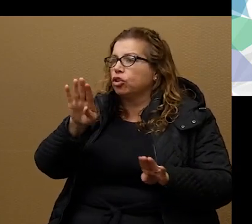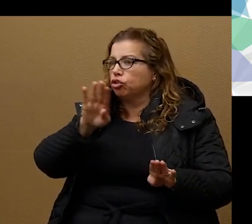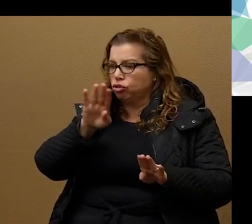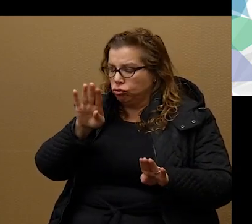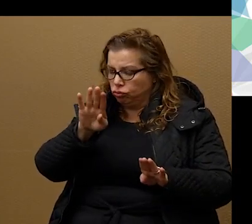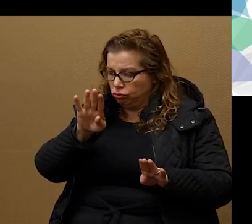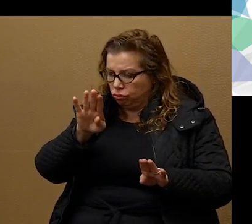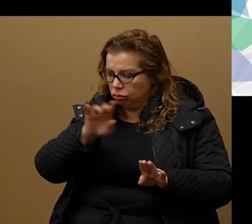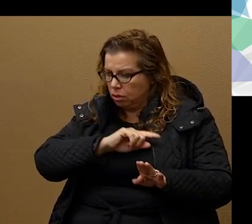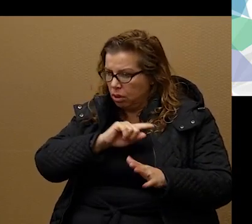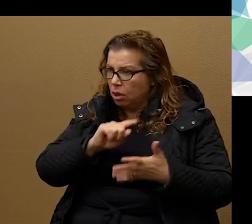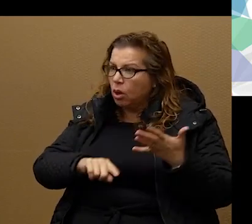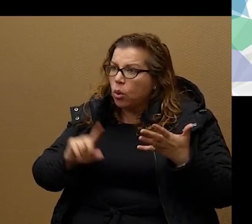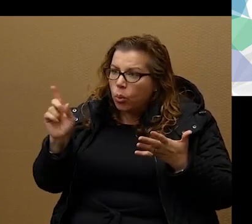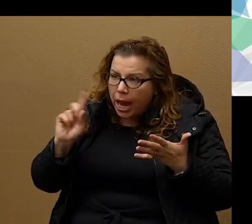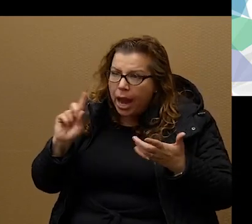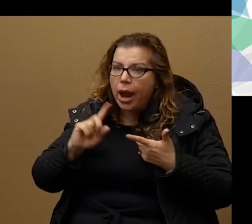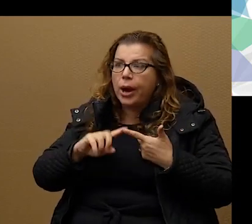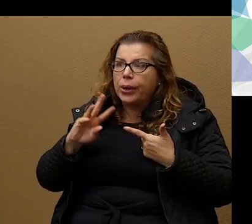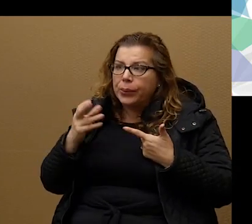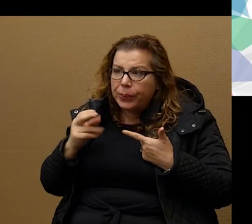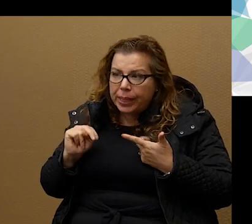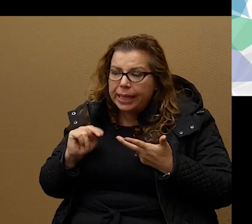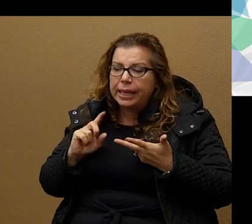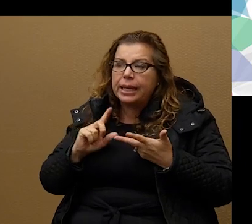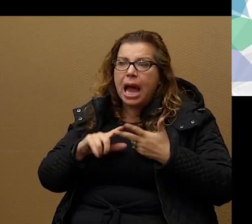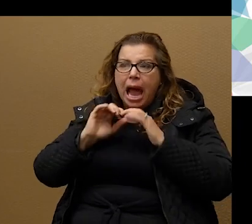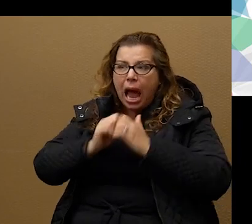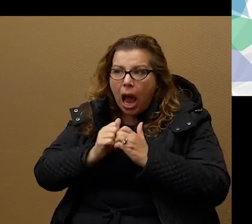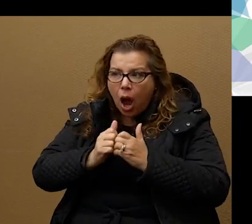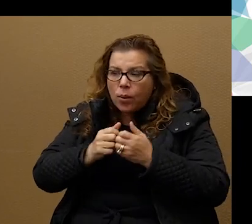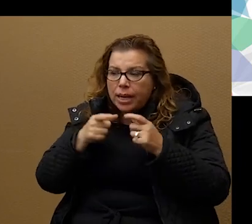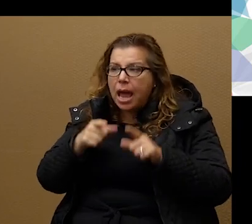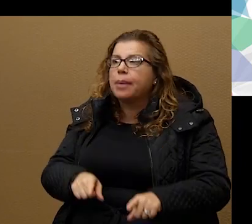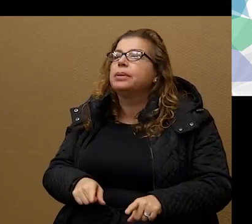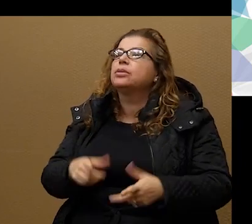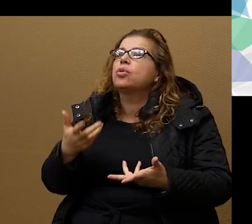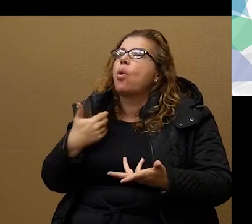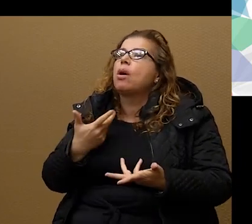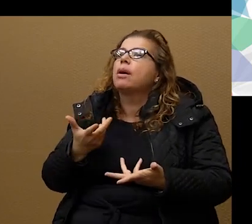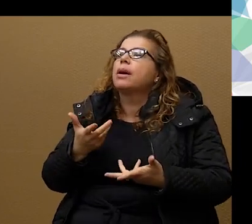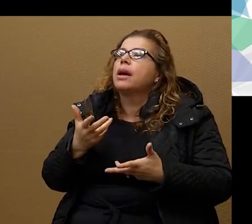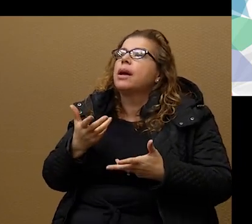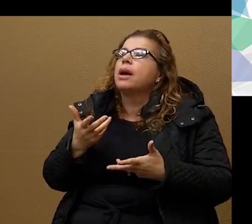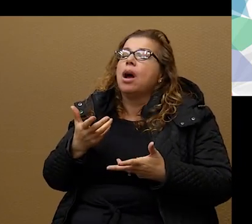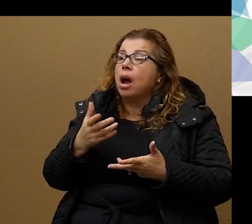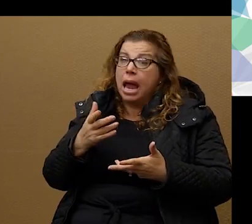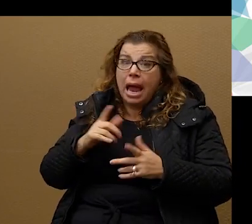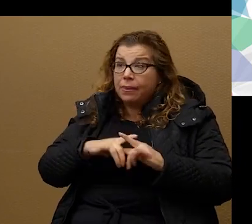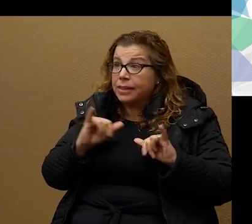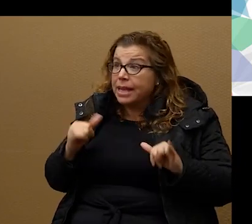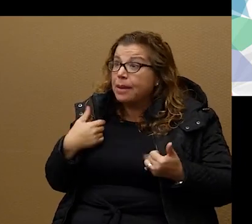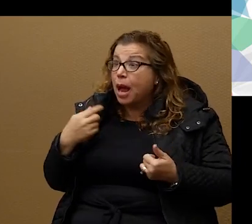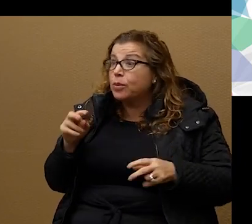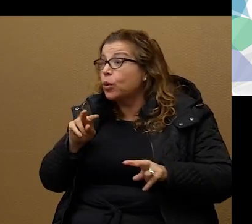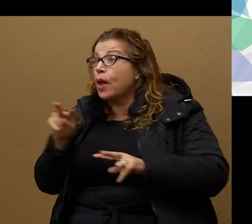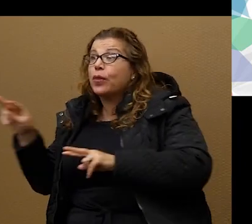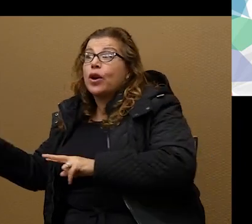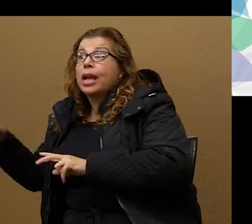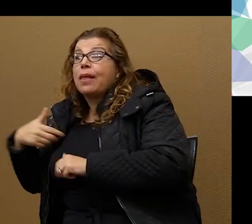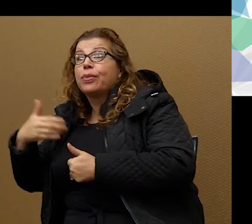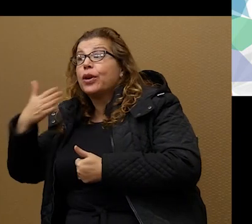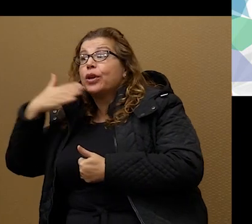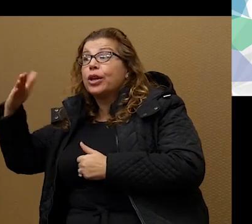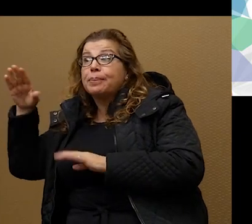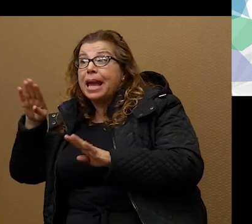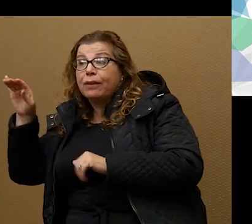it happens, what is going on, or kind of like you said, where is the behavior not happening? What's